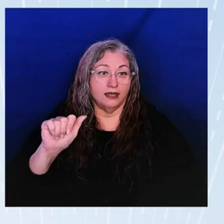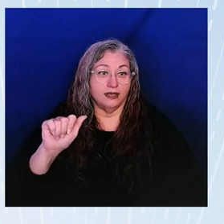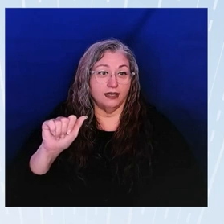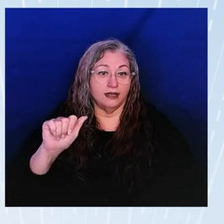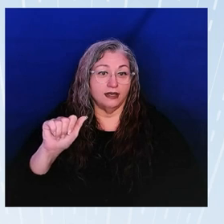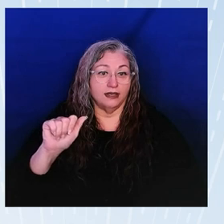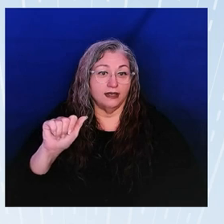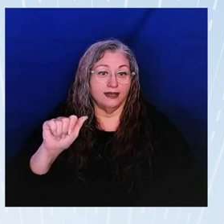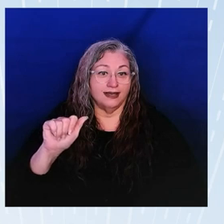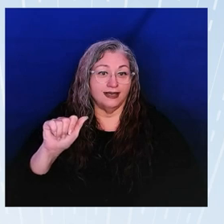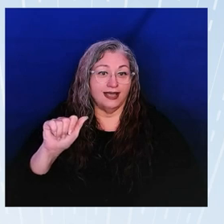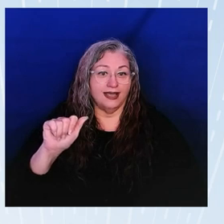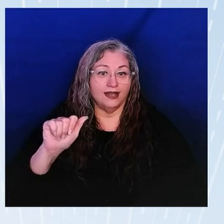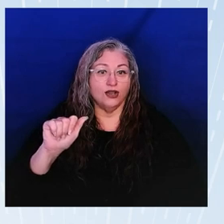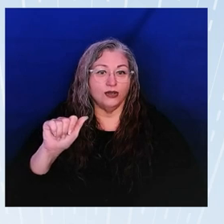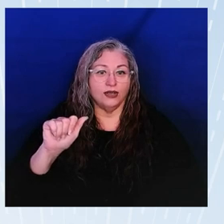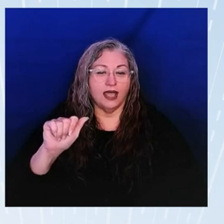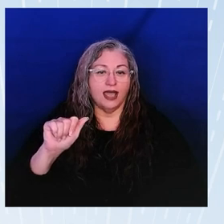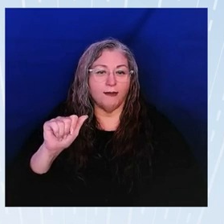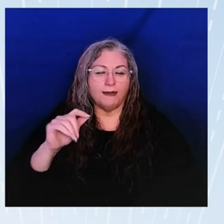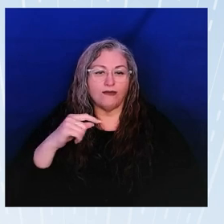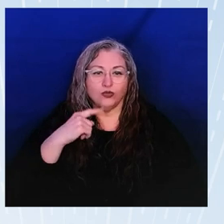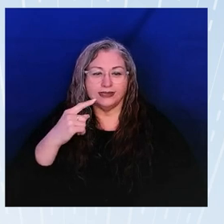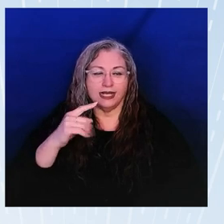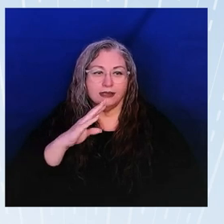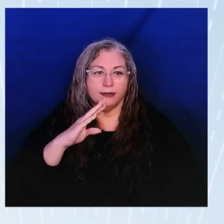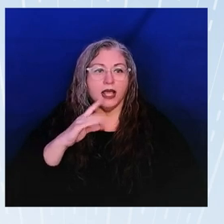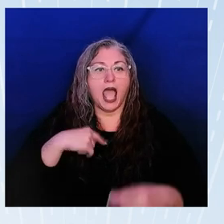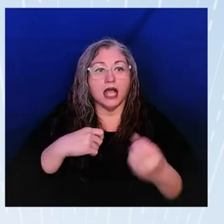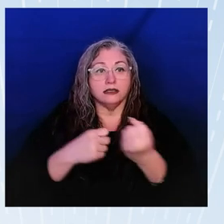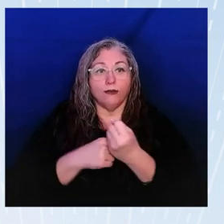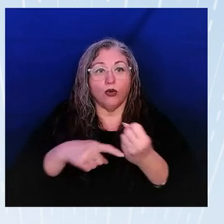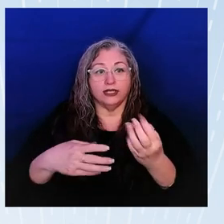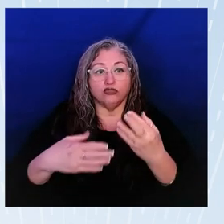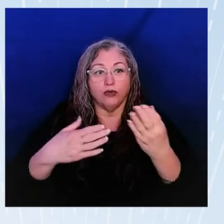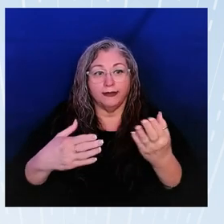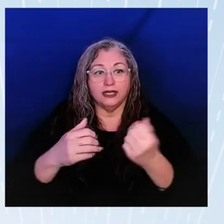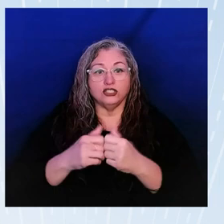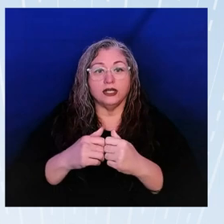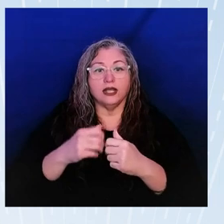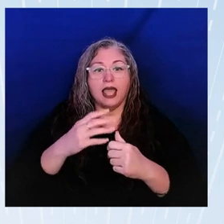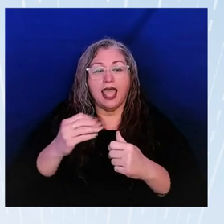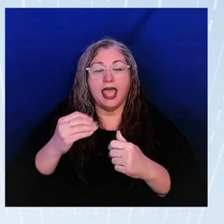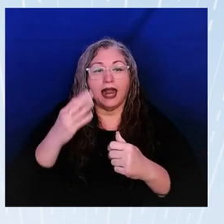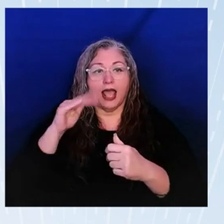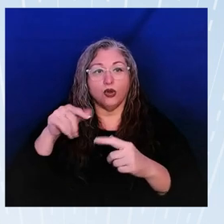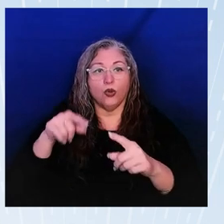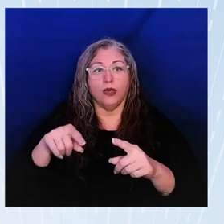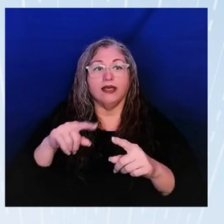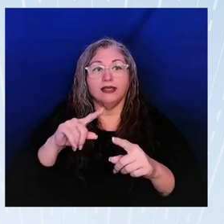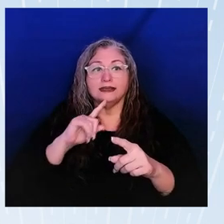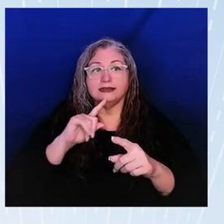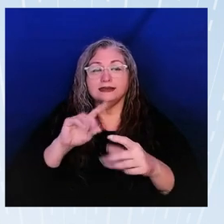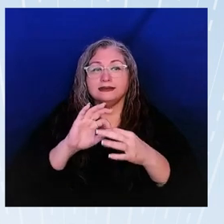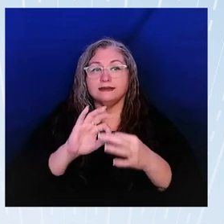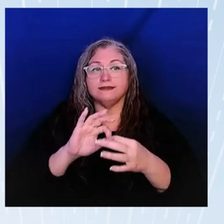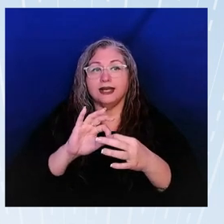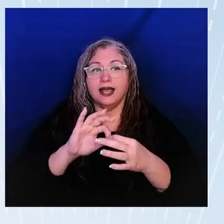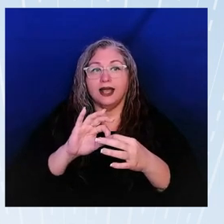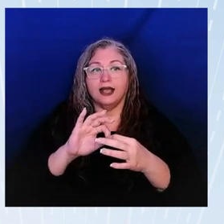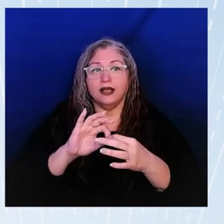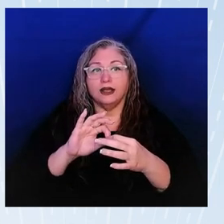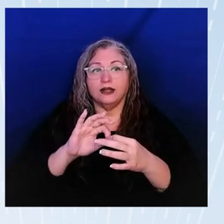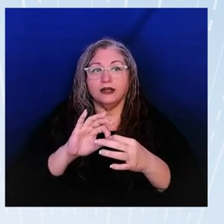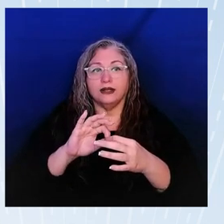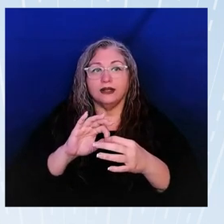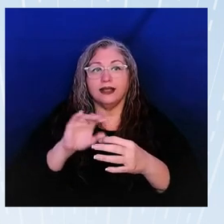I also really support this recommendation, and I know this is about the entry point is